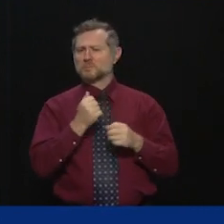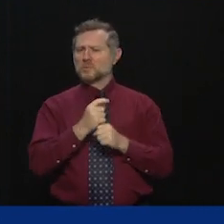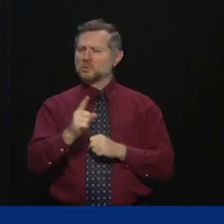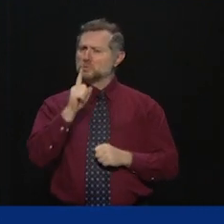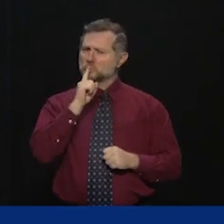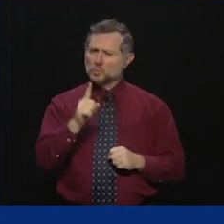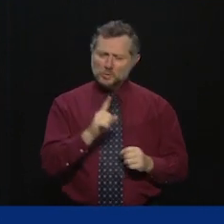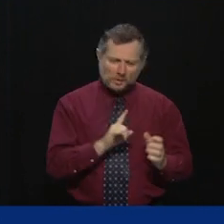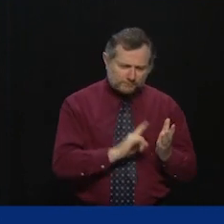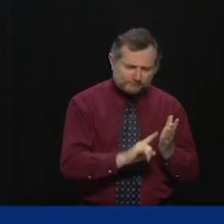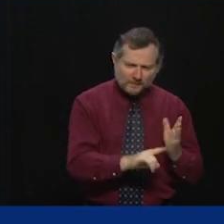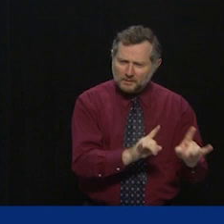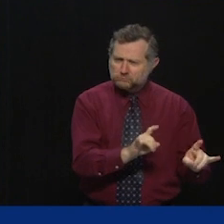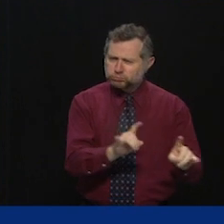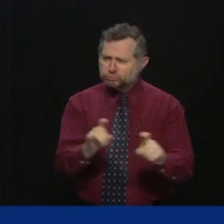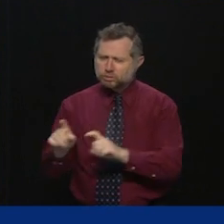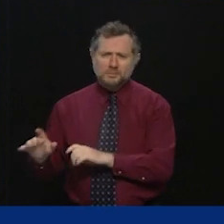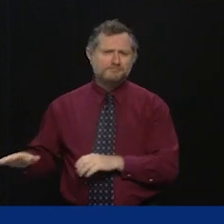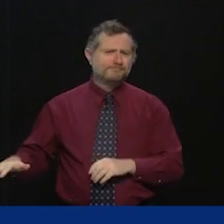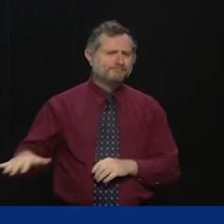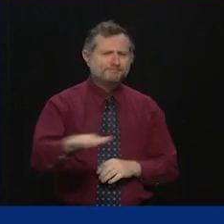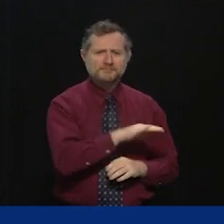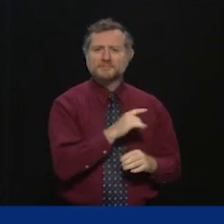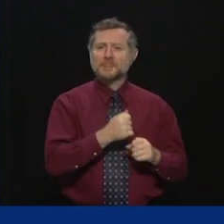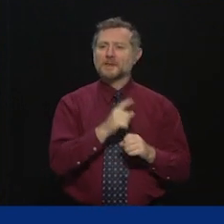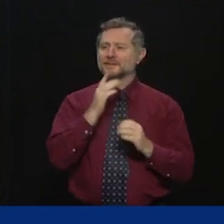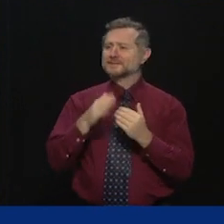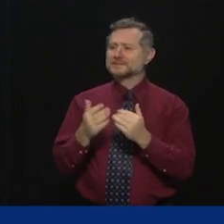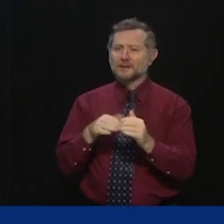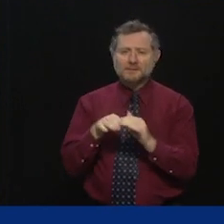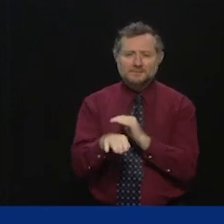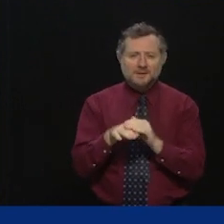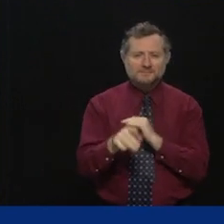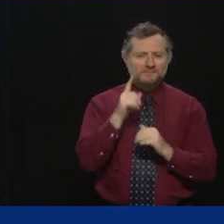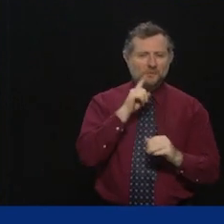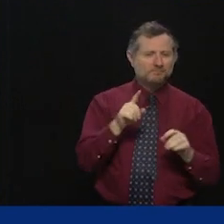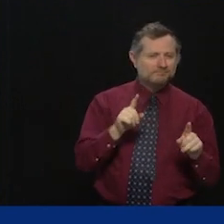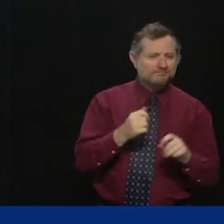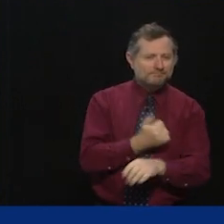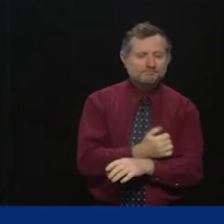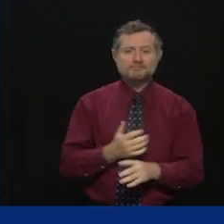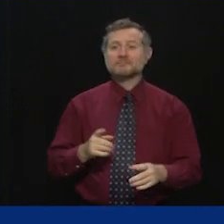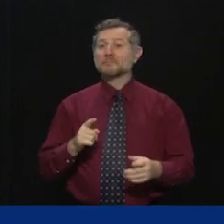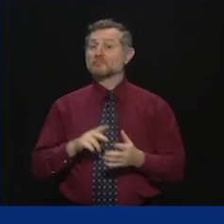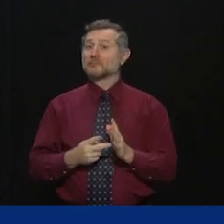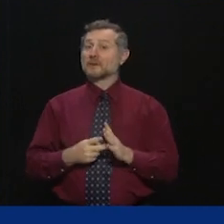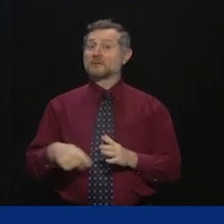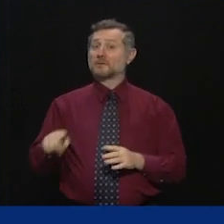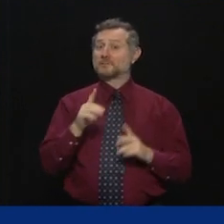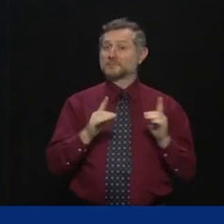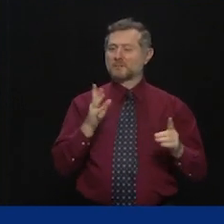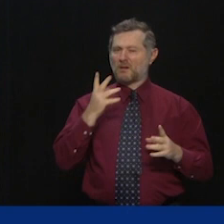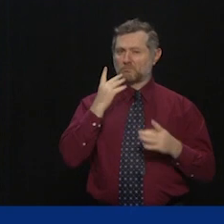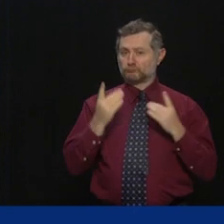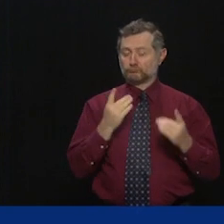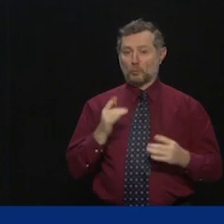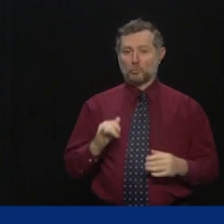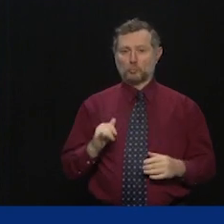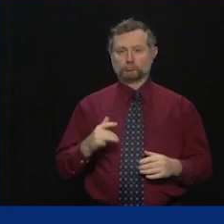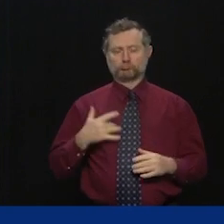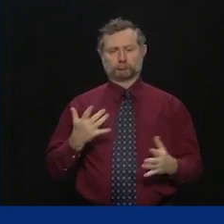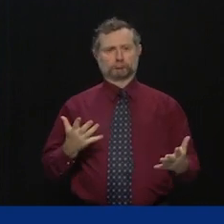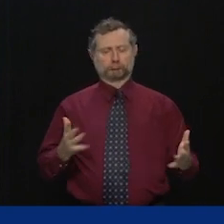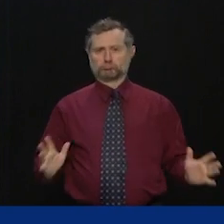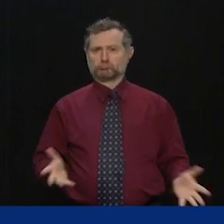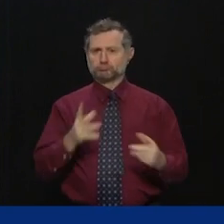was readily available in every corner of the borough. And that instilled hope in us. And I know that now they are